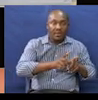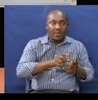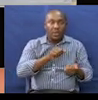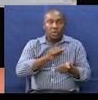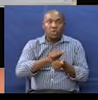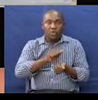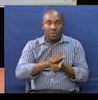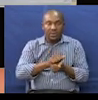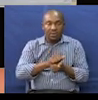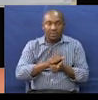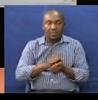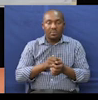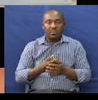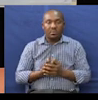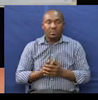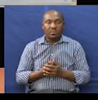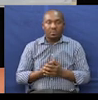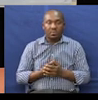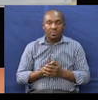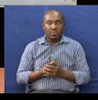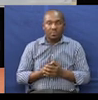tools. He used different